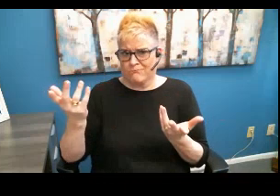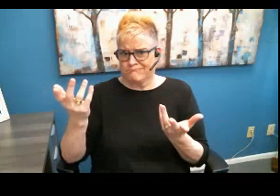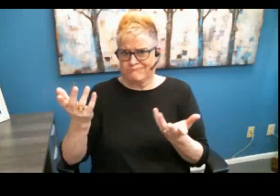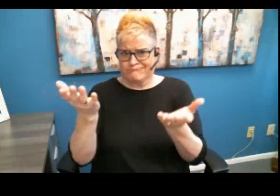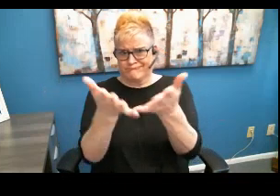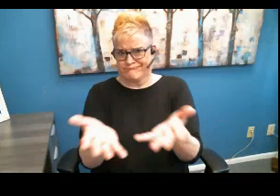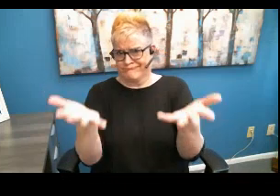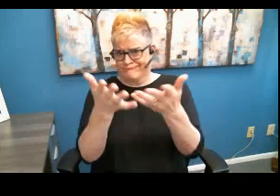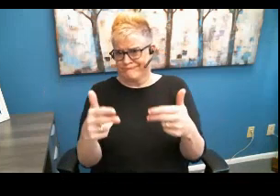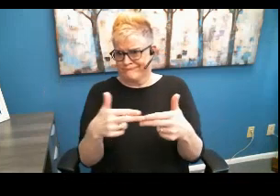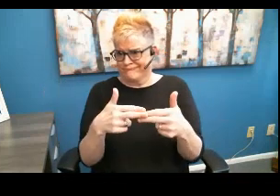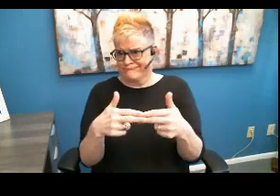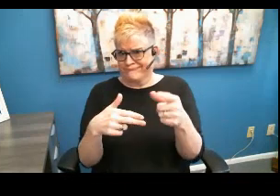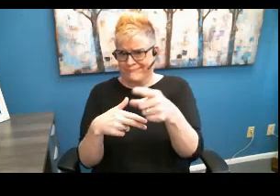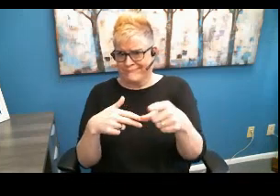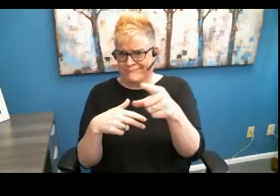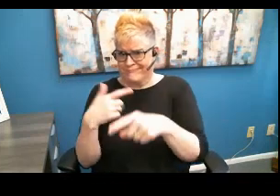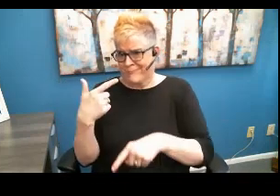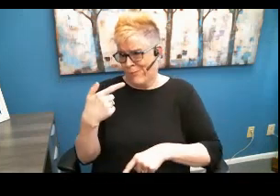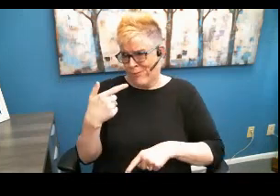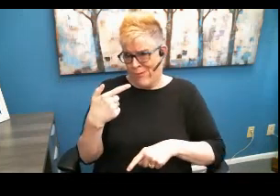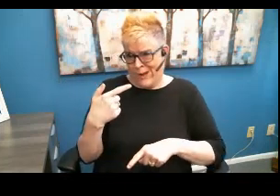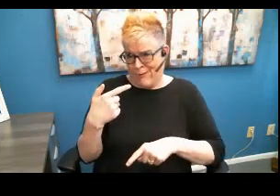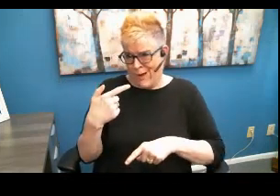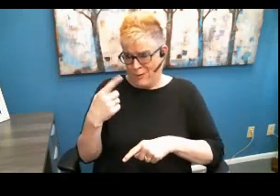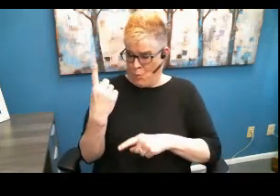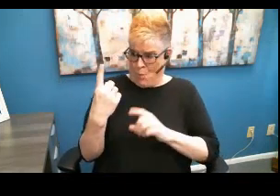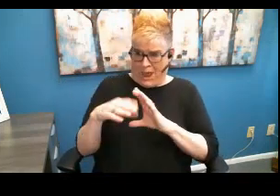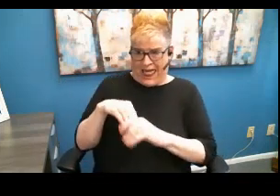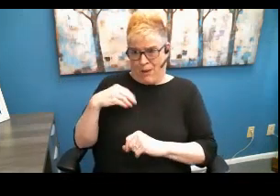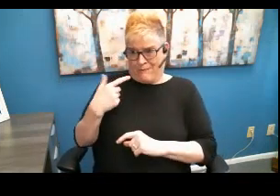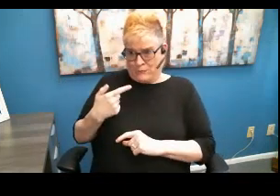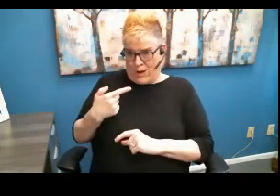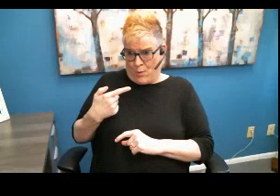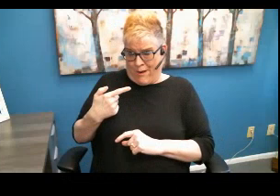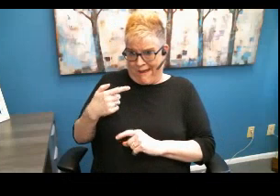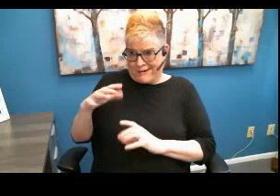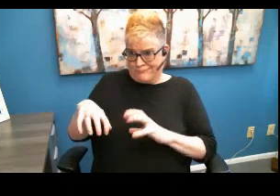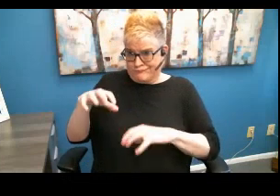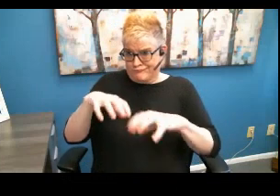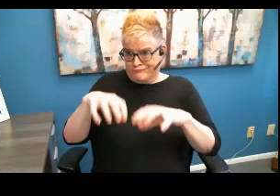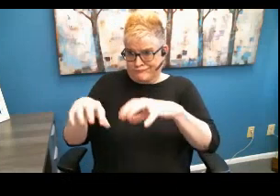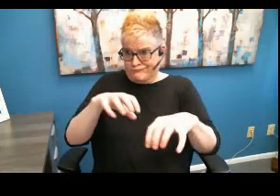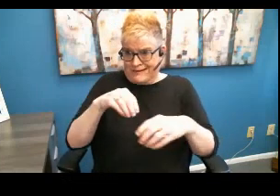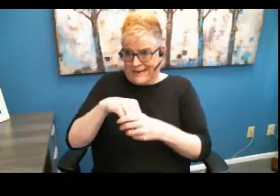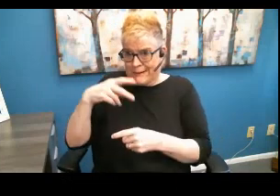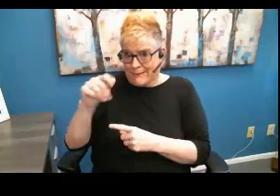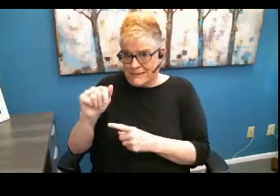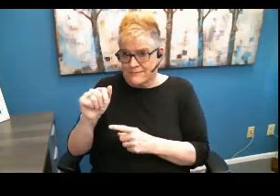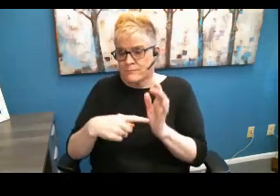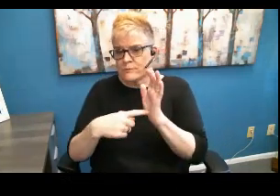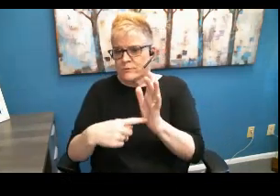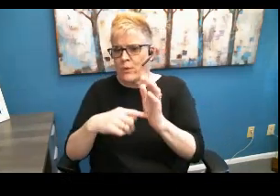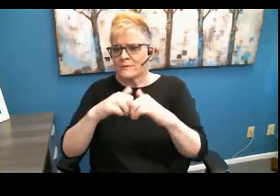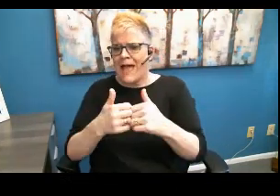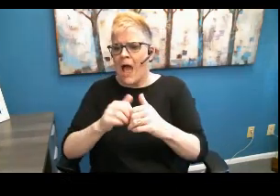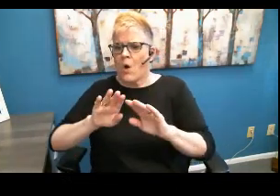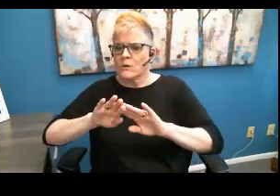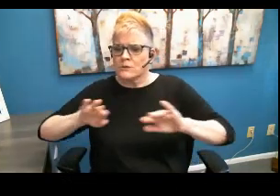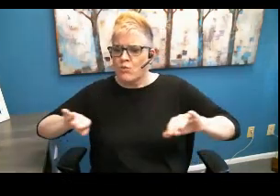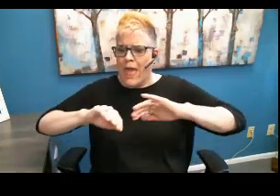again, 21 utilities in gas utilities in Pennsylvania, but it shows how we're spread out. In